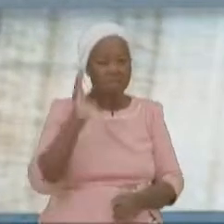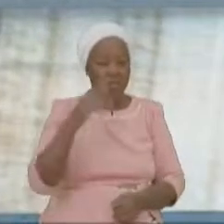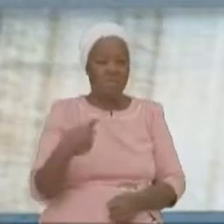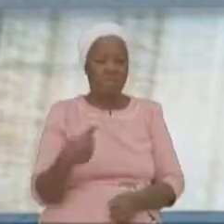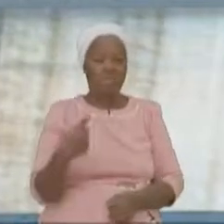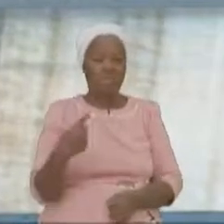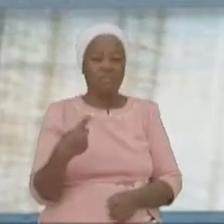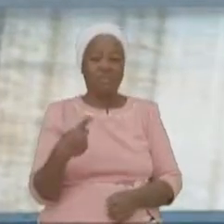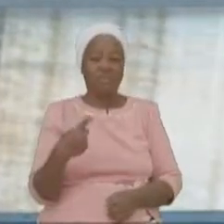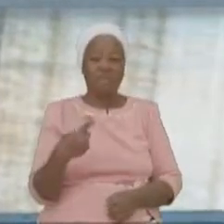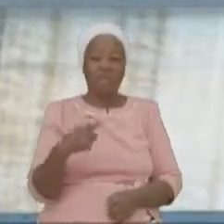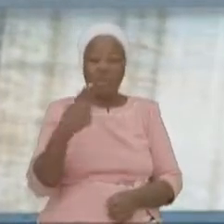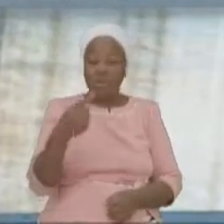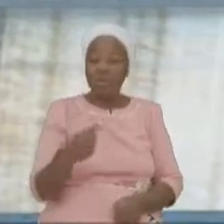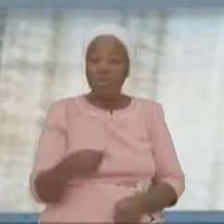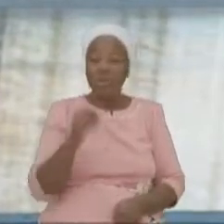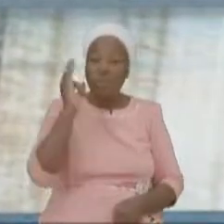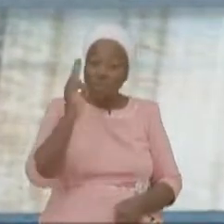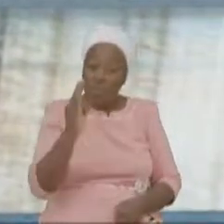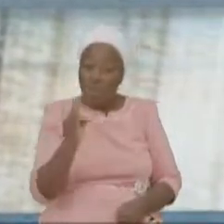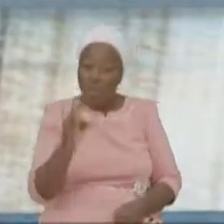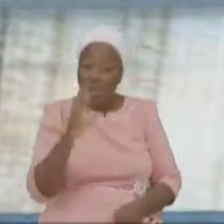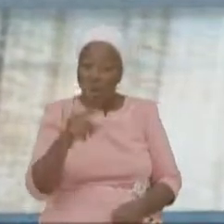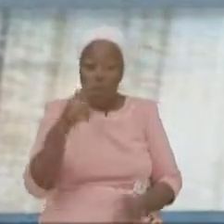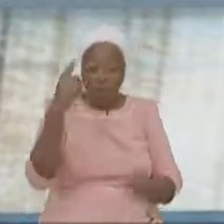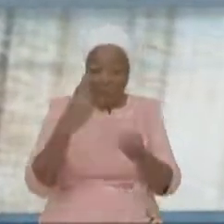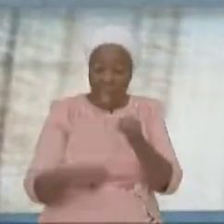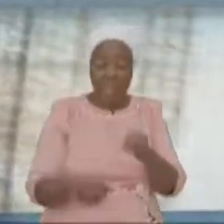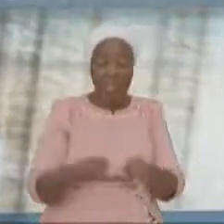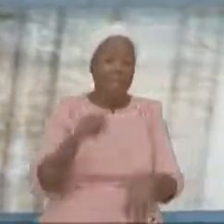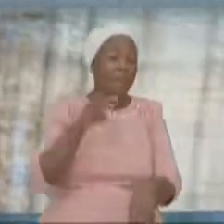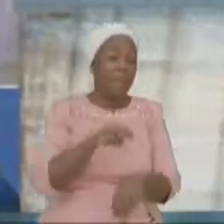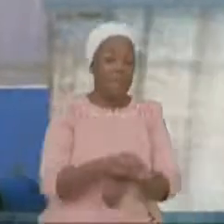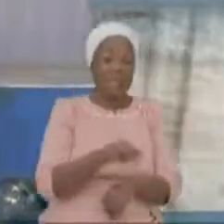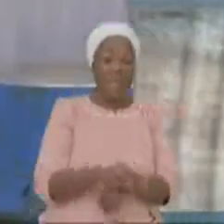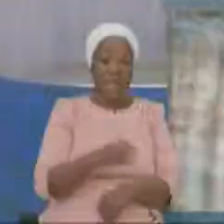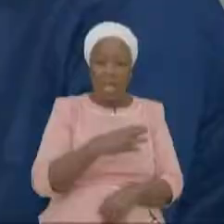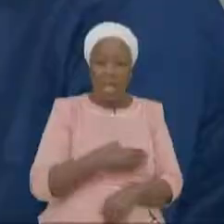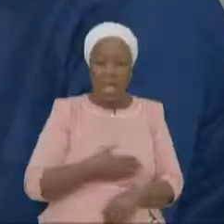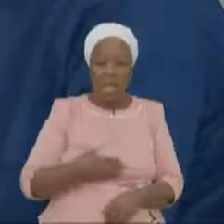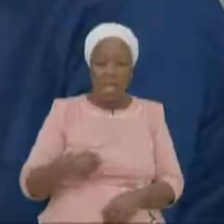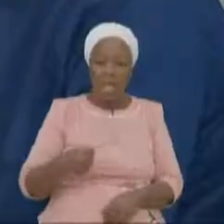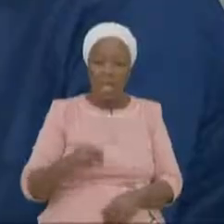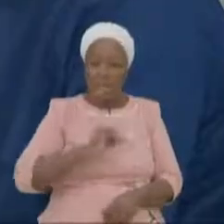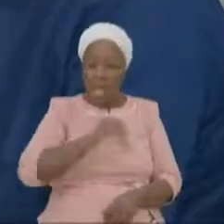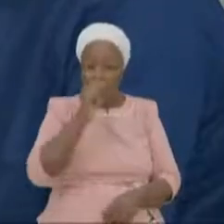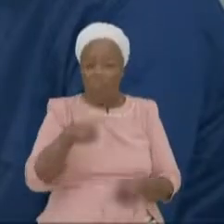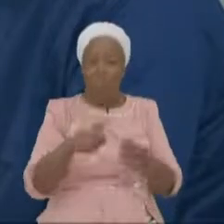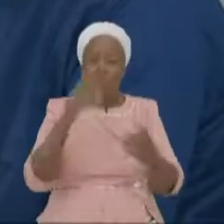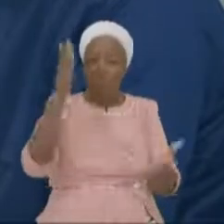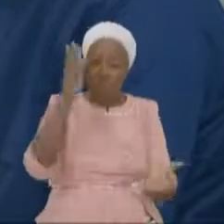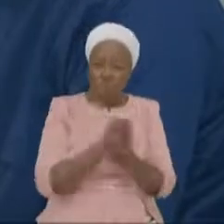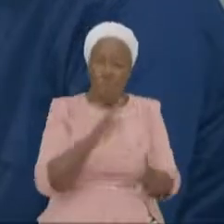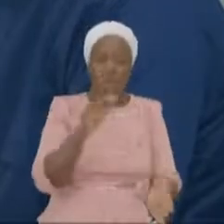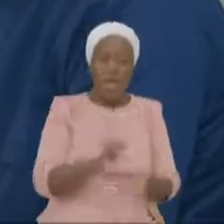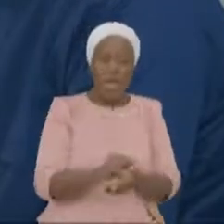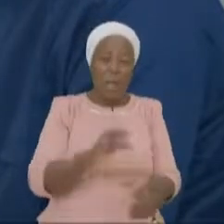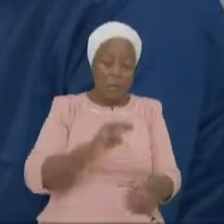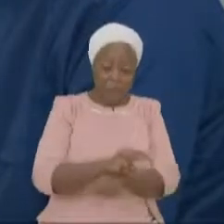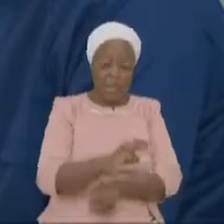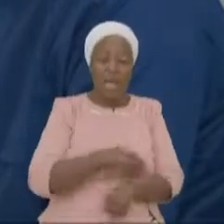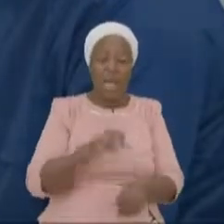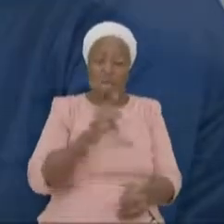say. You preached your last message. I'm going to stop that ministry. I'm going